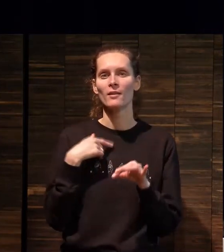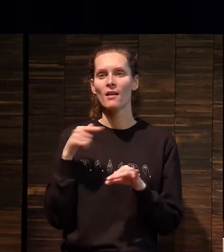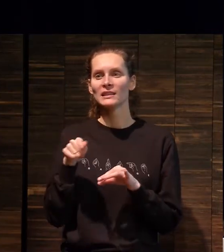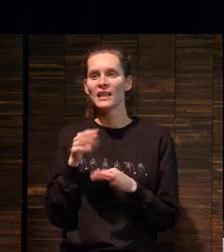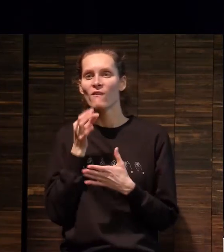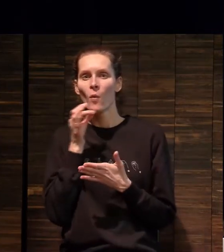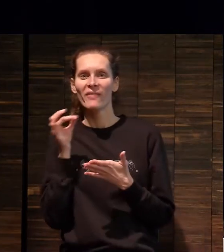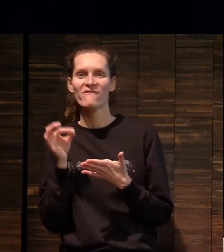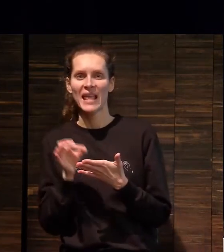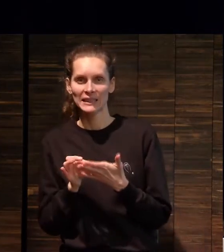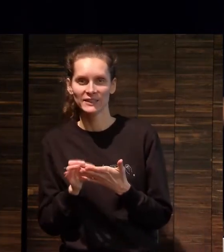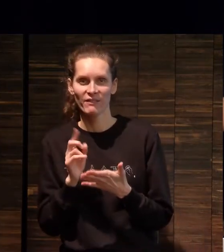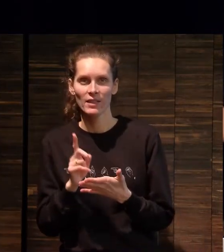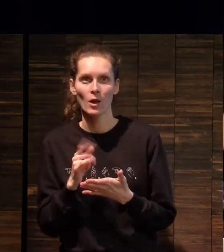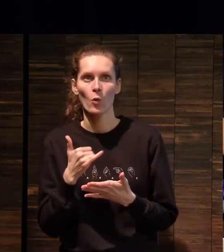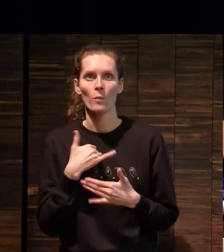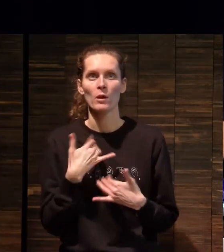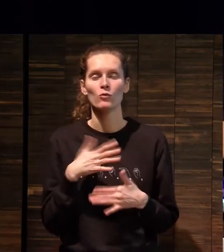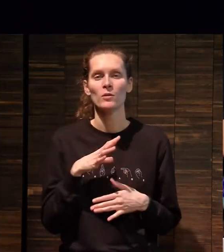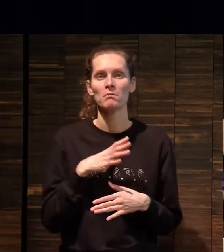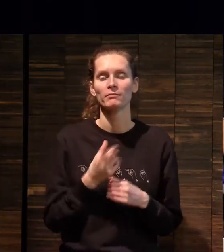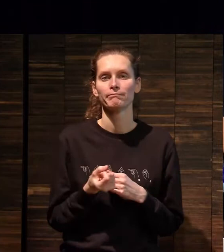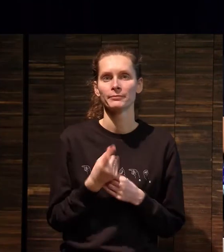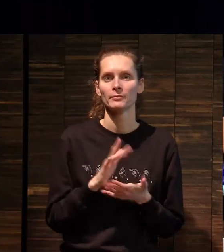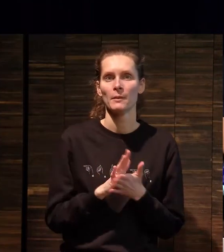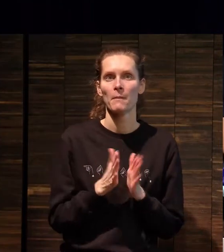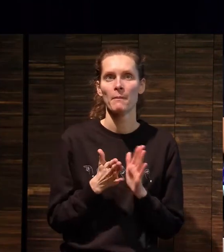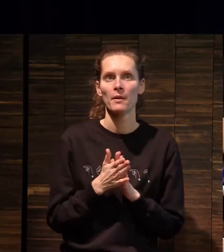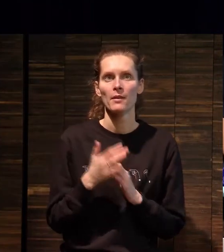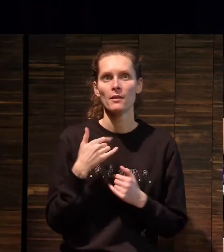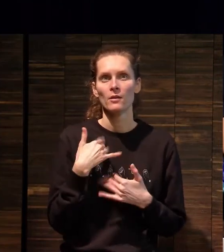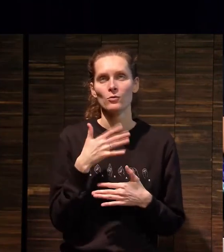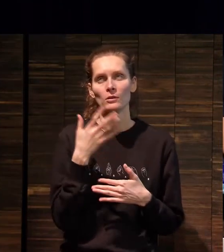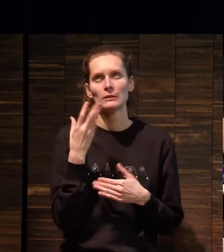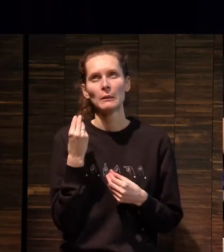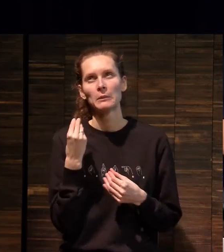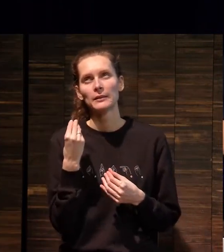Here's my question. I'm testing the website I'm responsible for now.